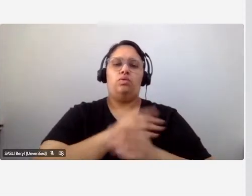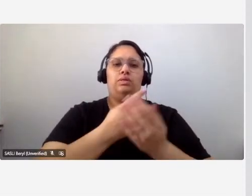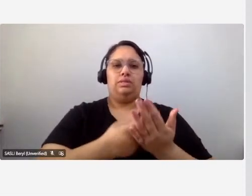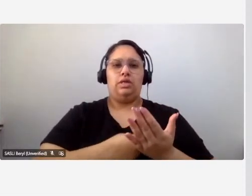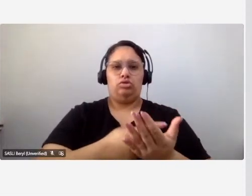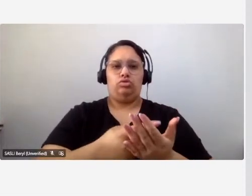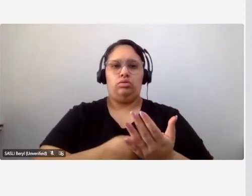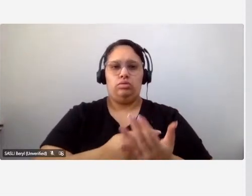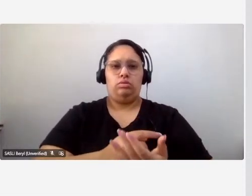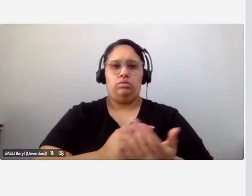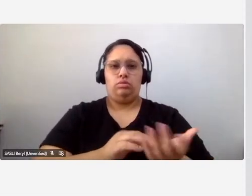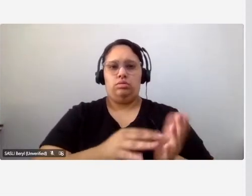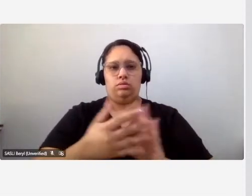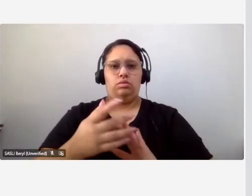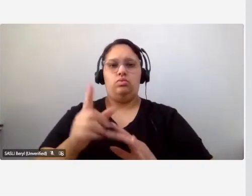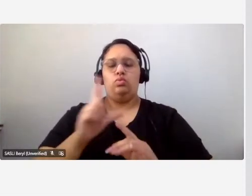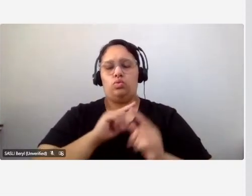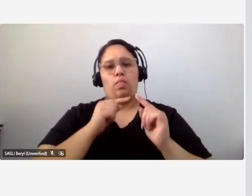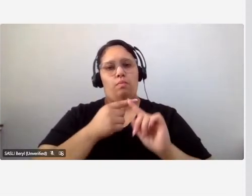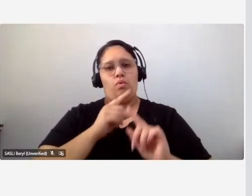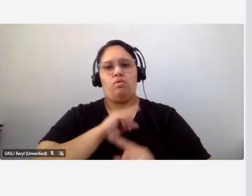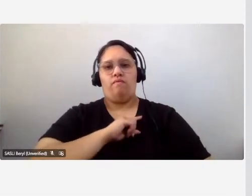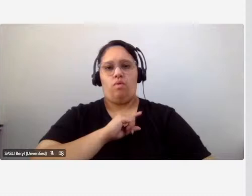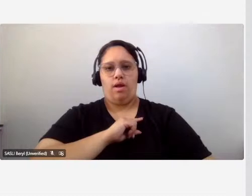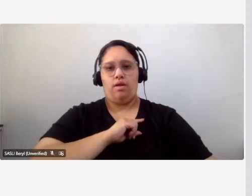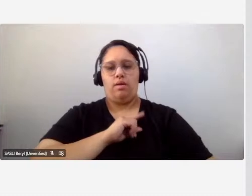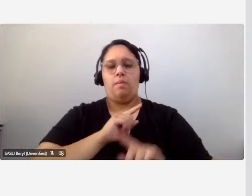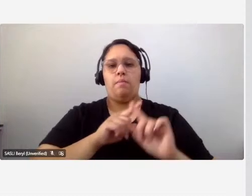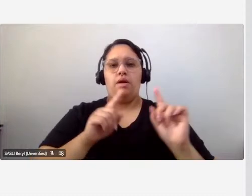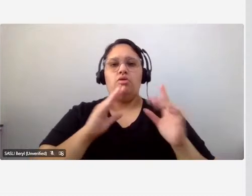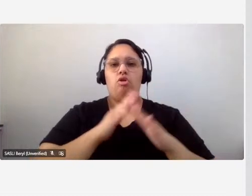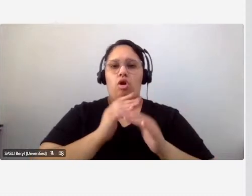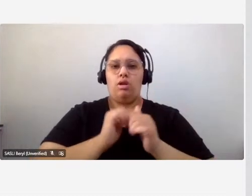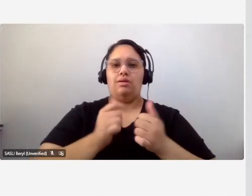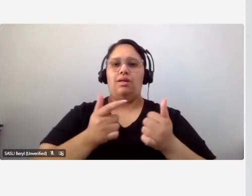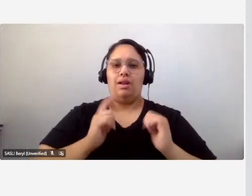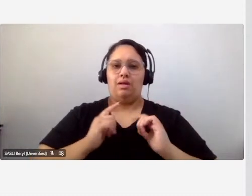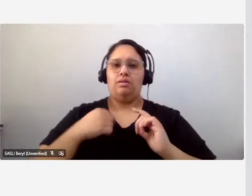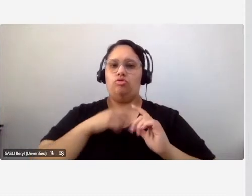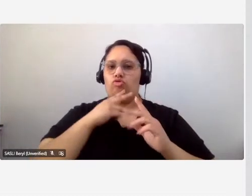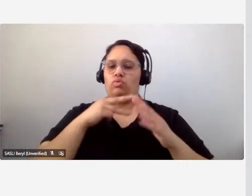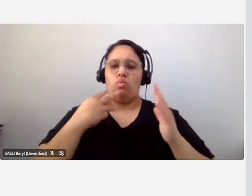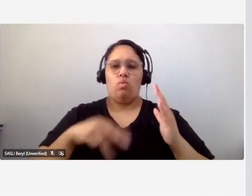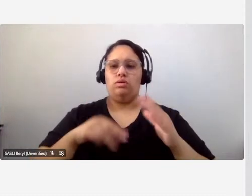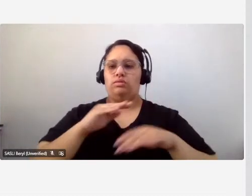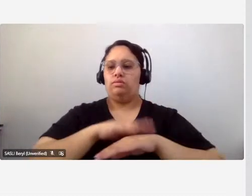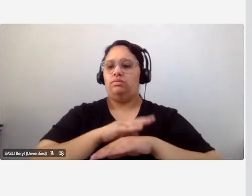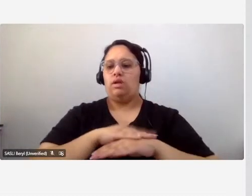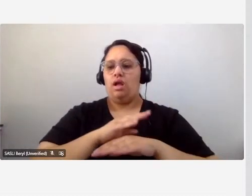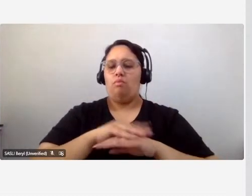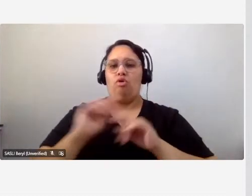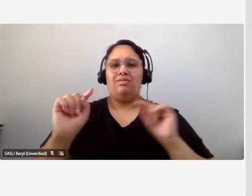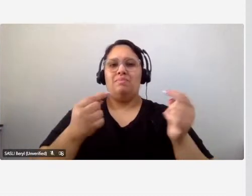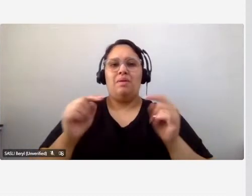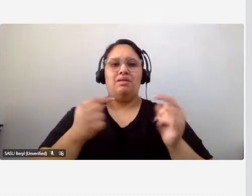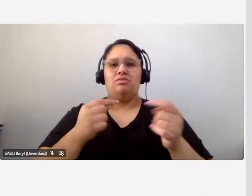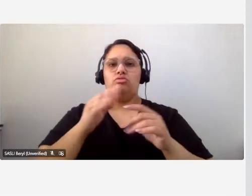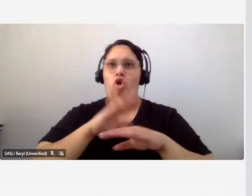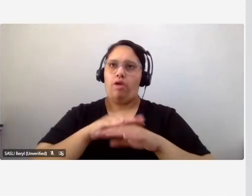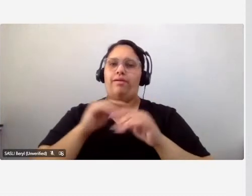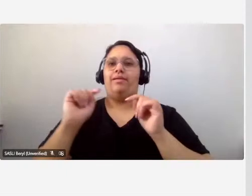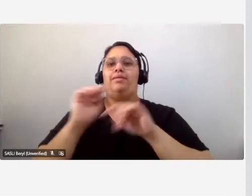stifled. That's also the point of it. But colleagues, let's not waste time on debating the